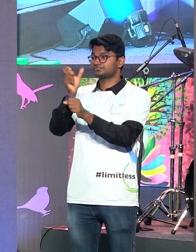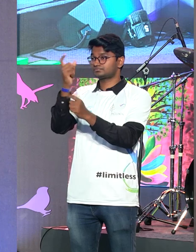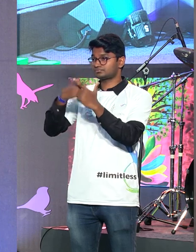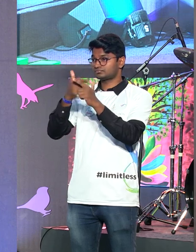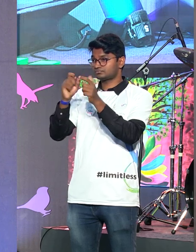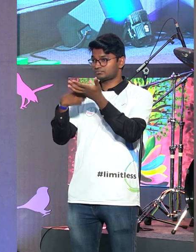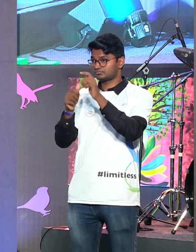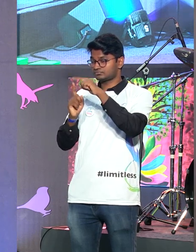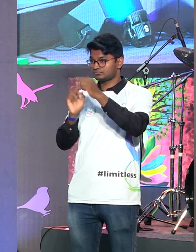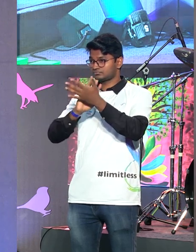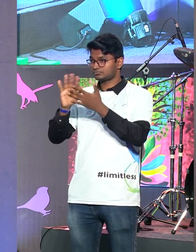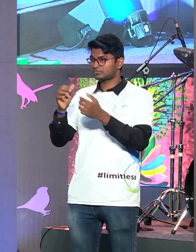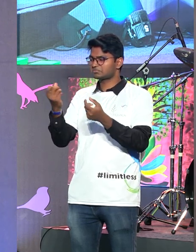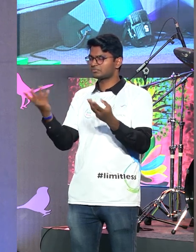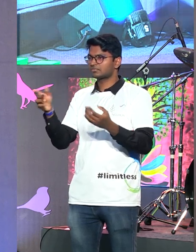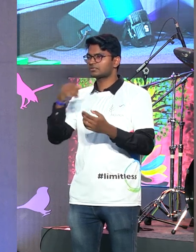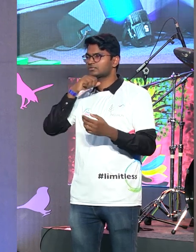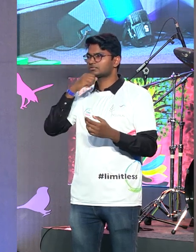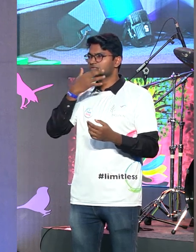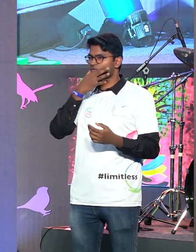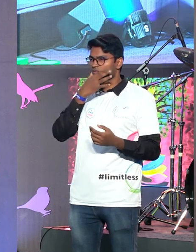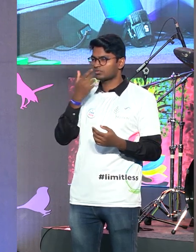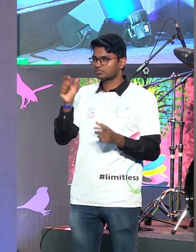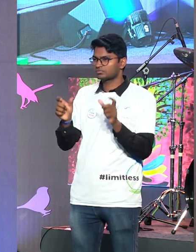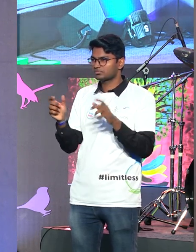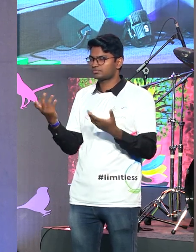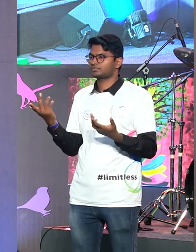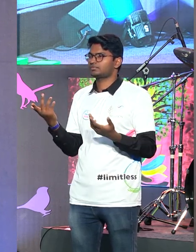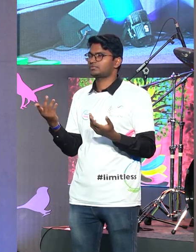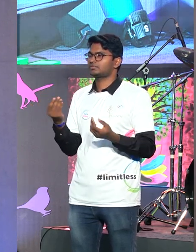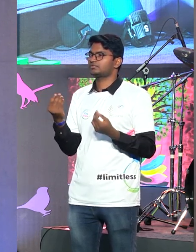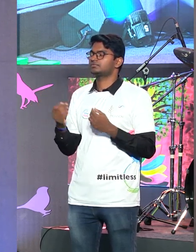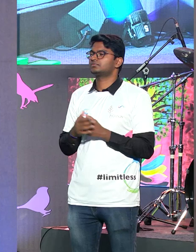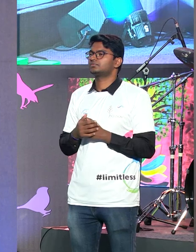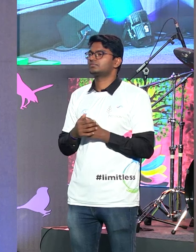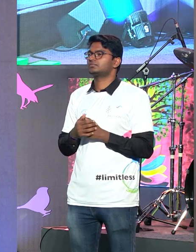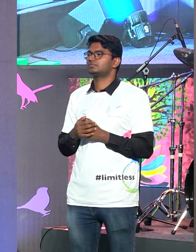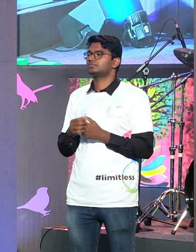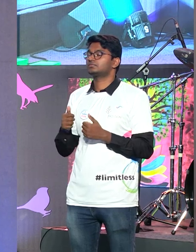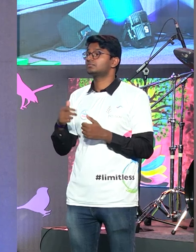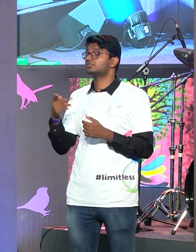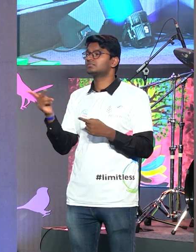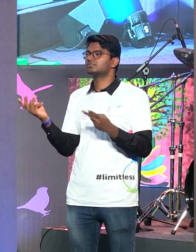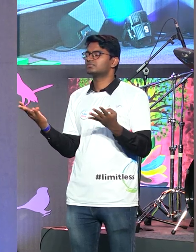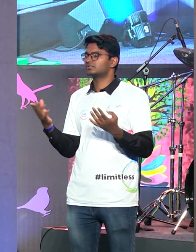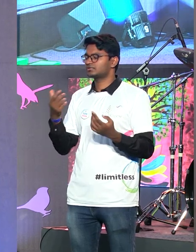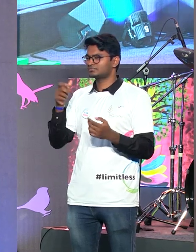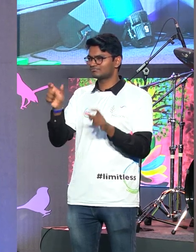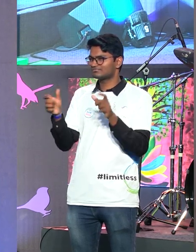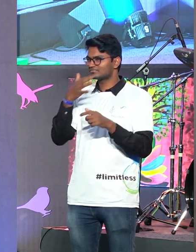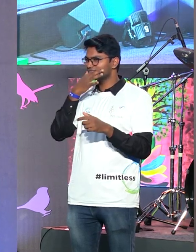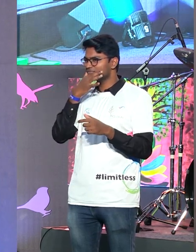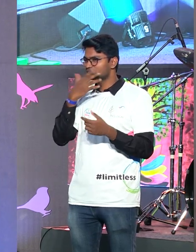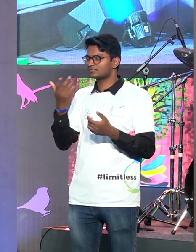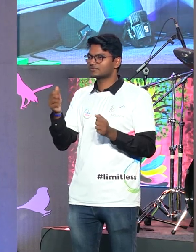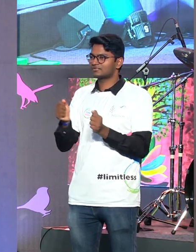on many older people that, you know, whether it was Mrinal Sen, whether it was Kuldeep Nair, many old people that I was close to, and their